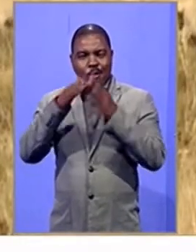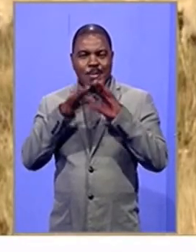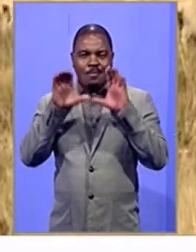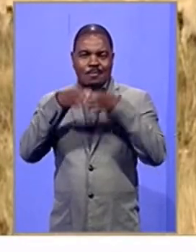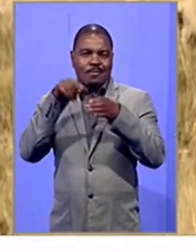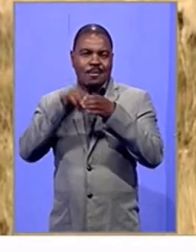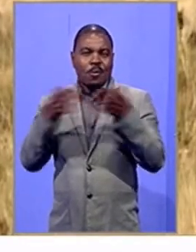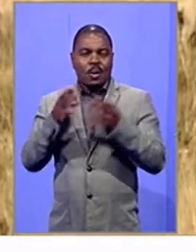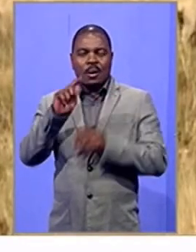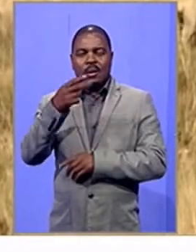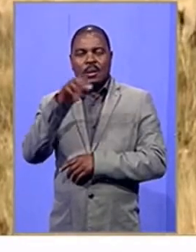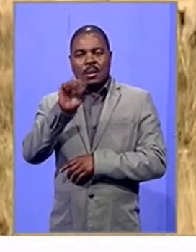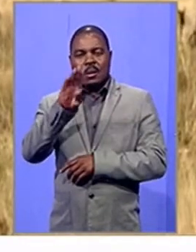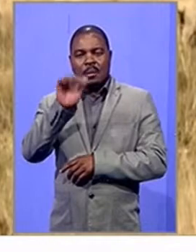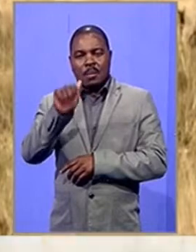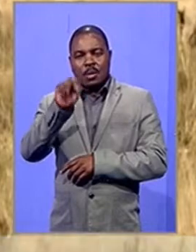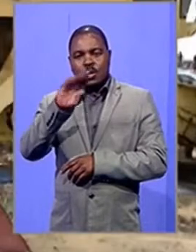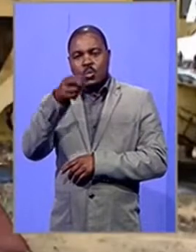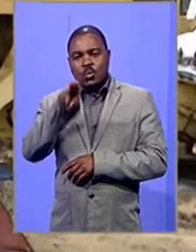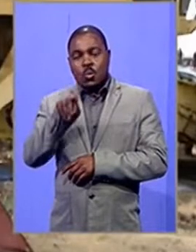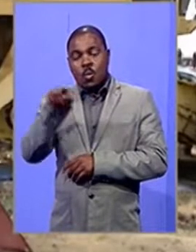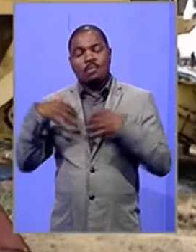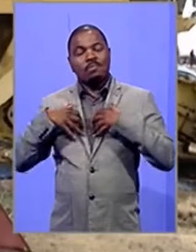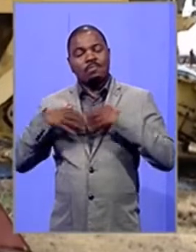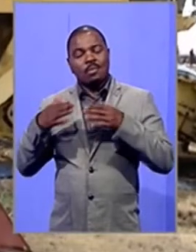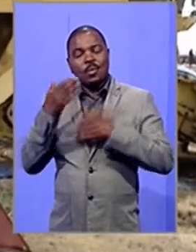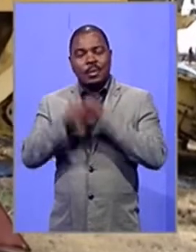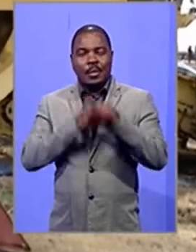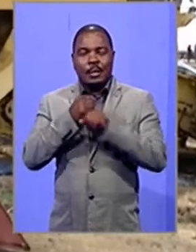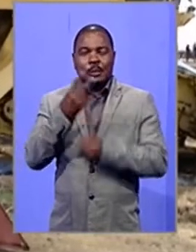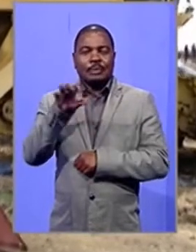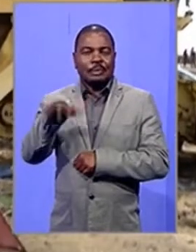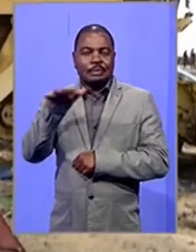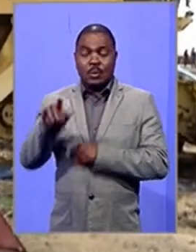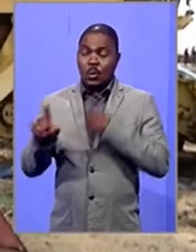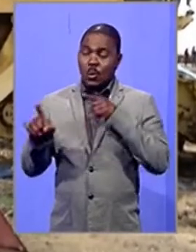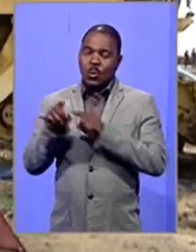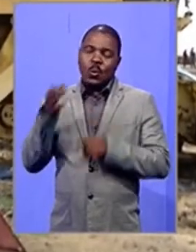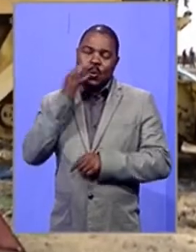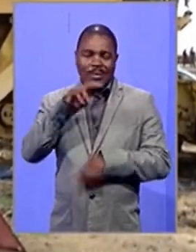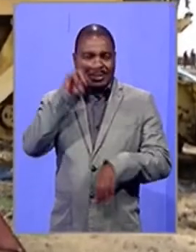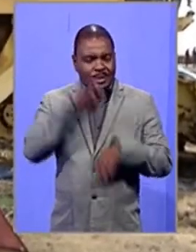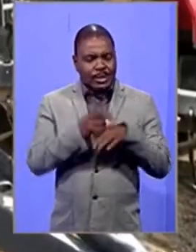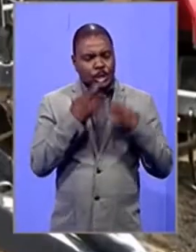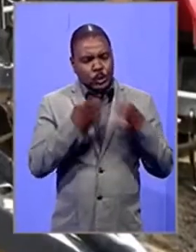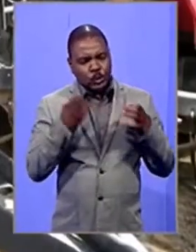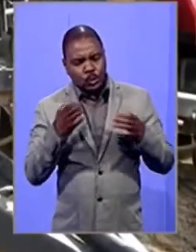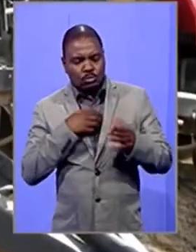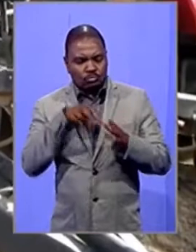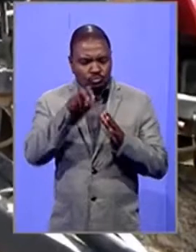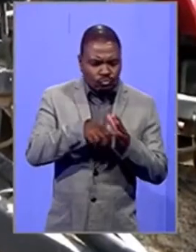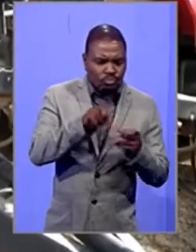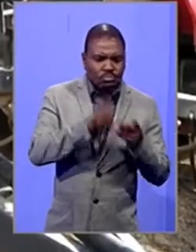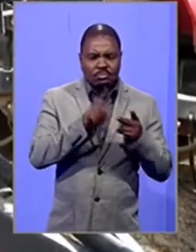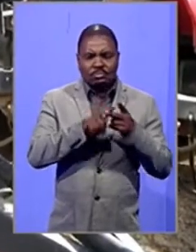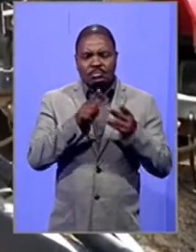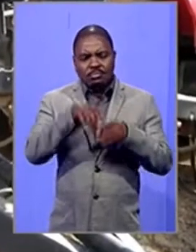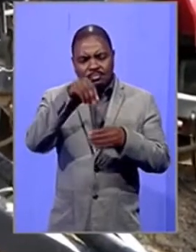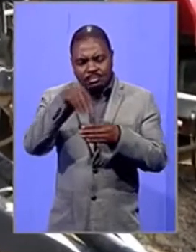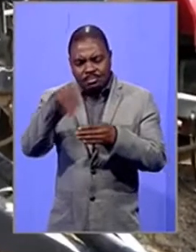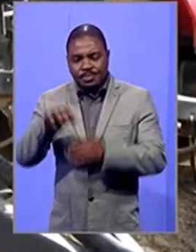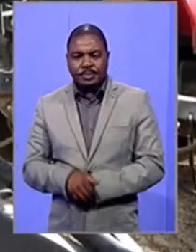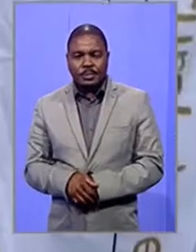ba qadile ka temo ka 2015. Kodisang o re ba hloka disebediswa tsa ho kotula le ho jala. Ga lahlehelwa